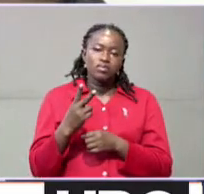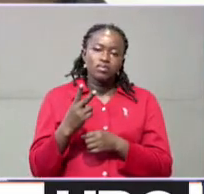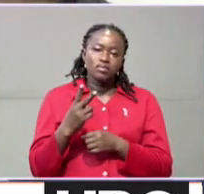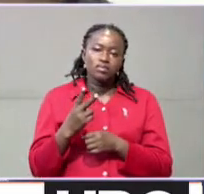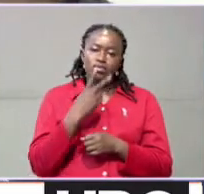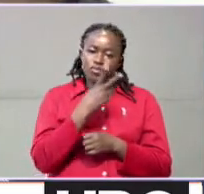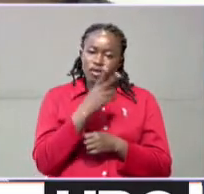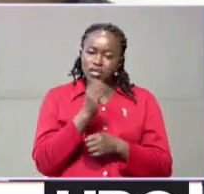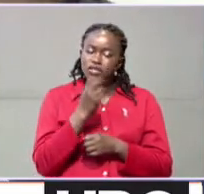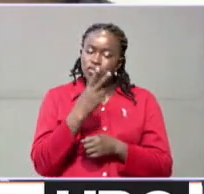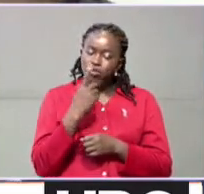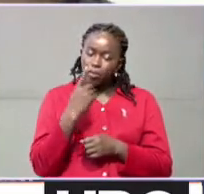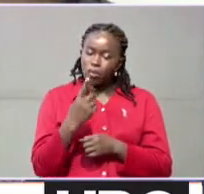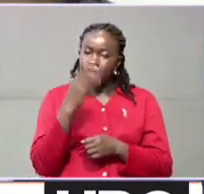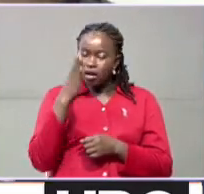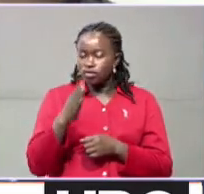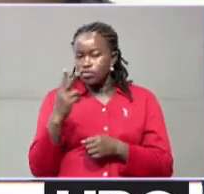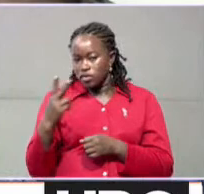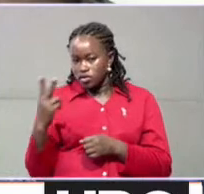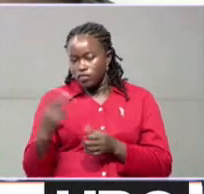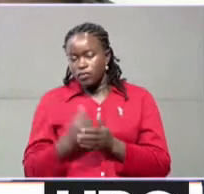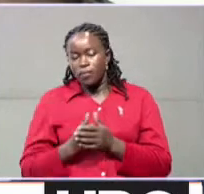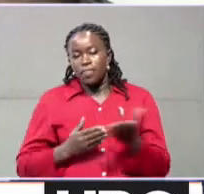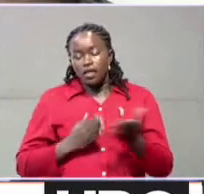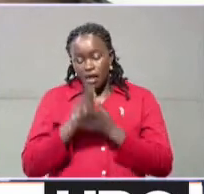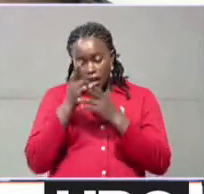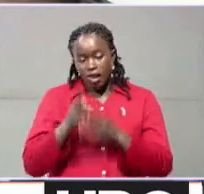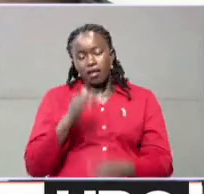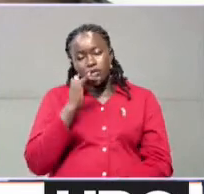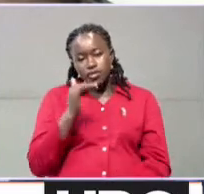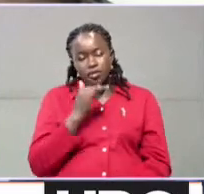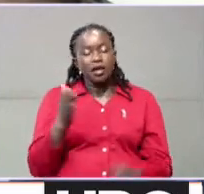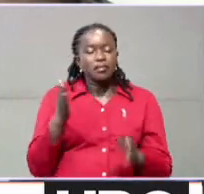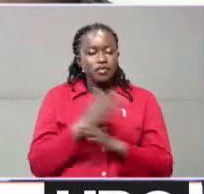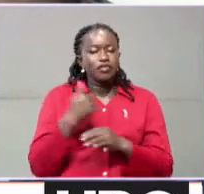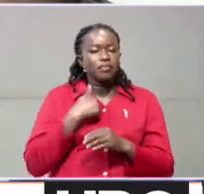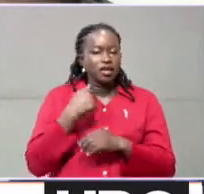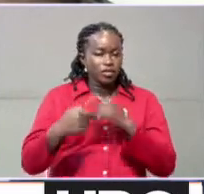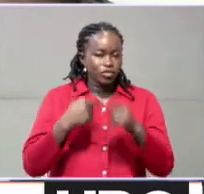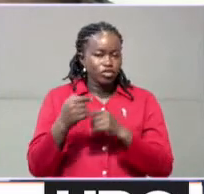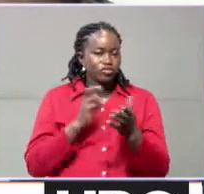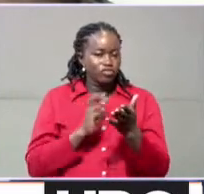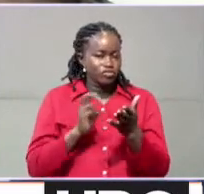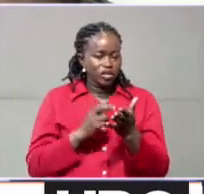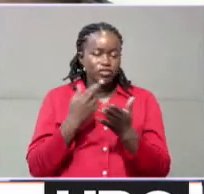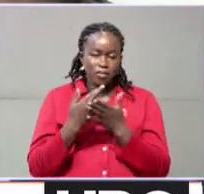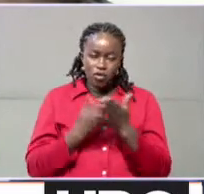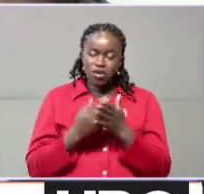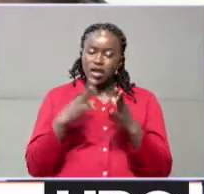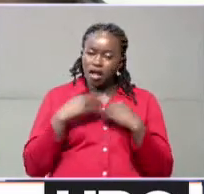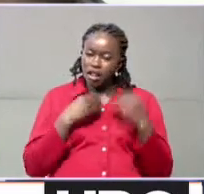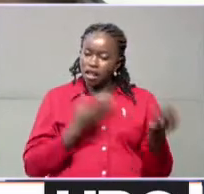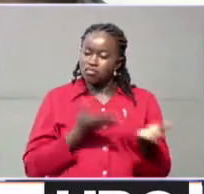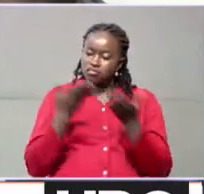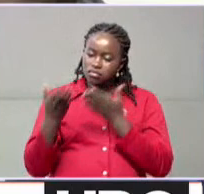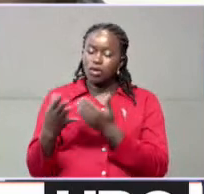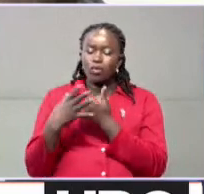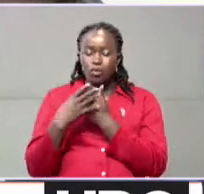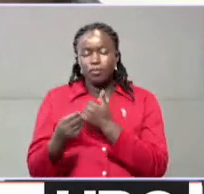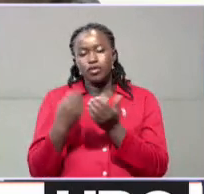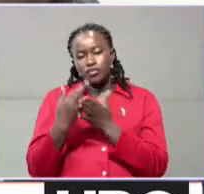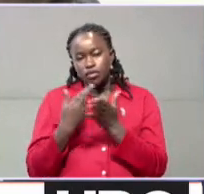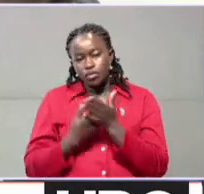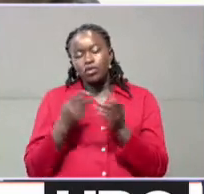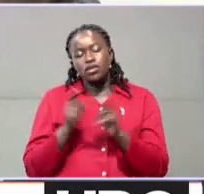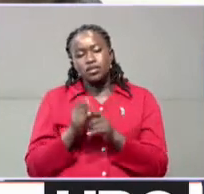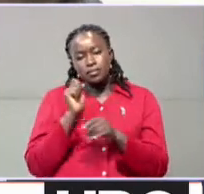2021 2022 run up speaker before i proceed to read a report allow me lay a copy of the report and also the